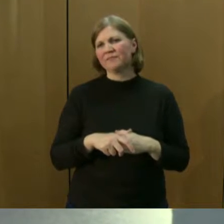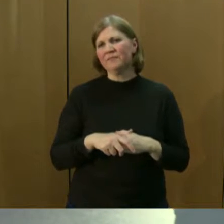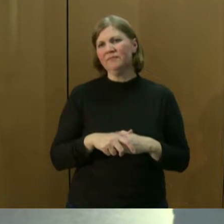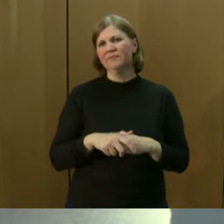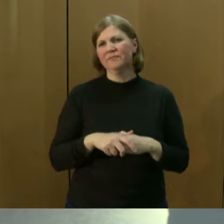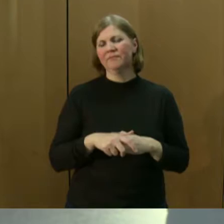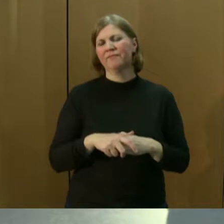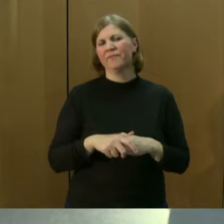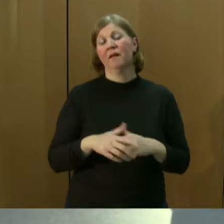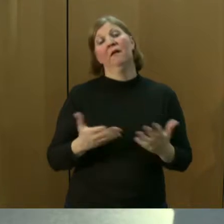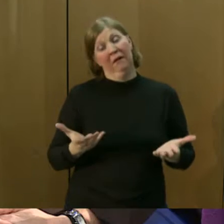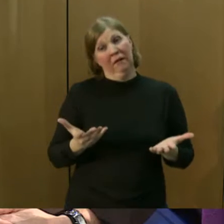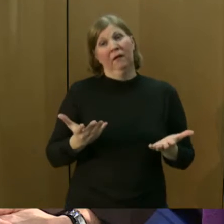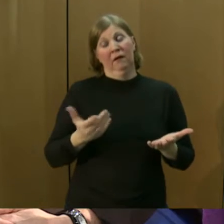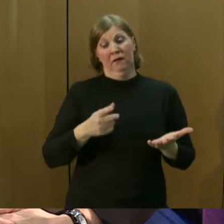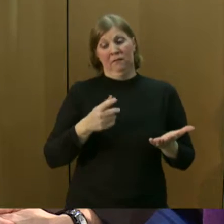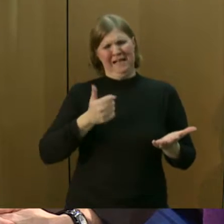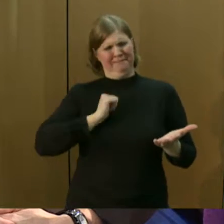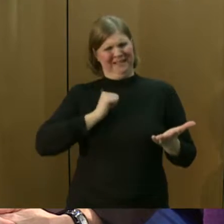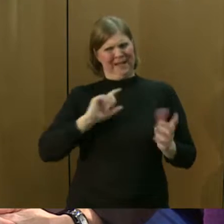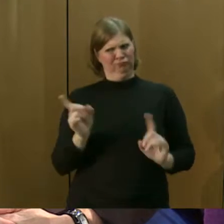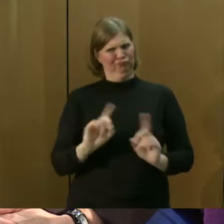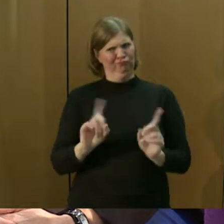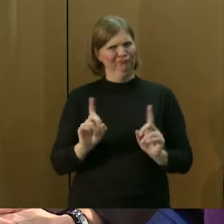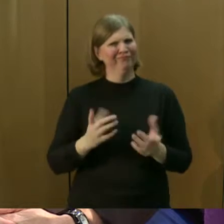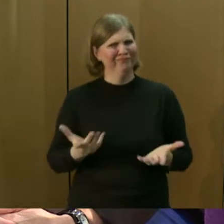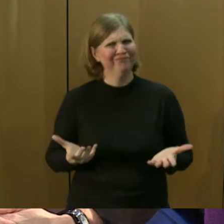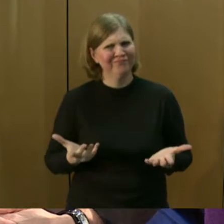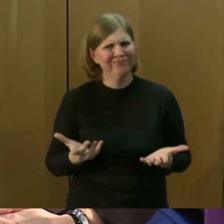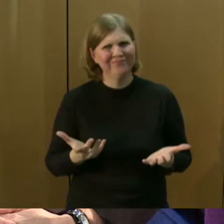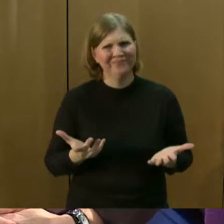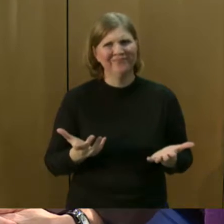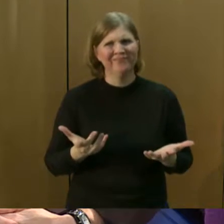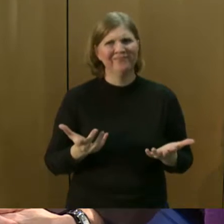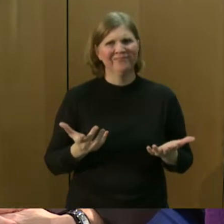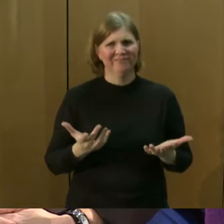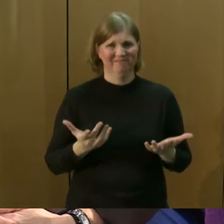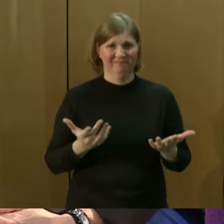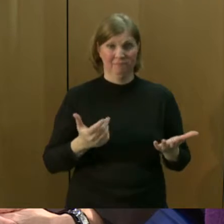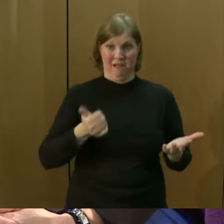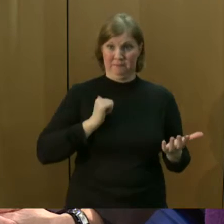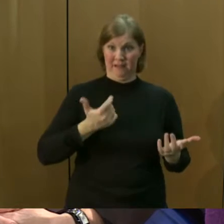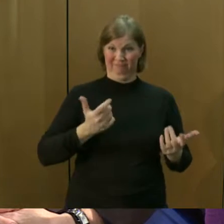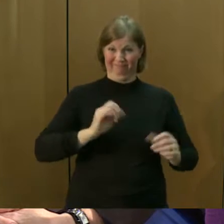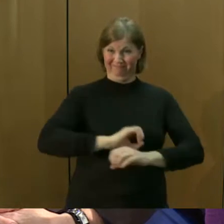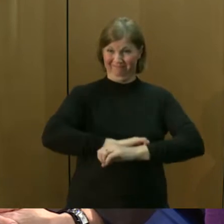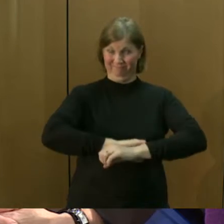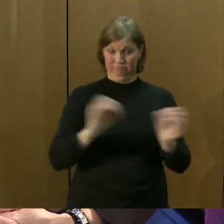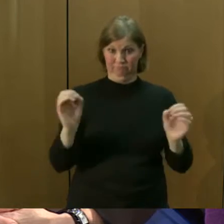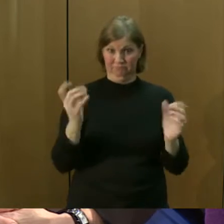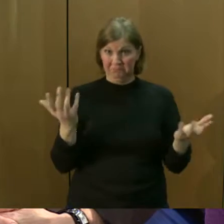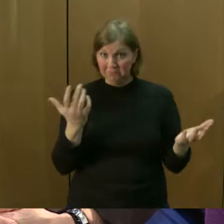expect that it won't be available or assume that it will. All things are possible. Some venues, although